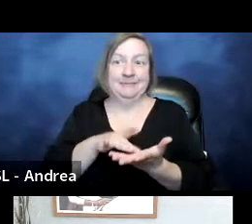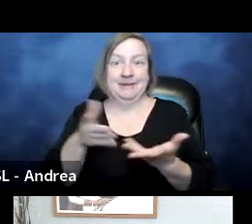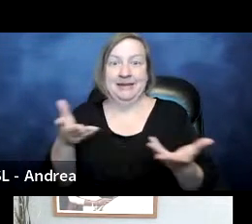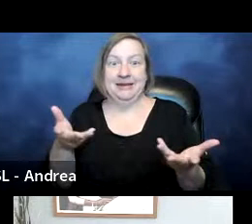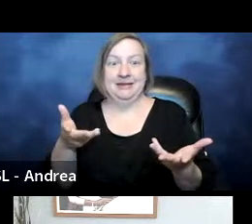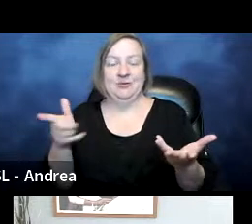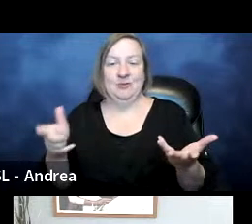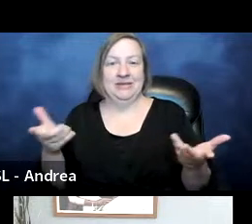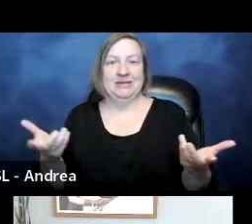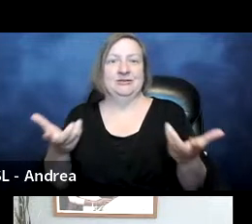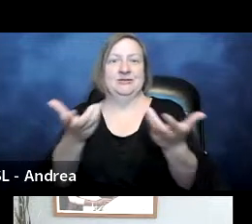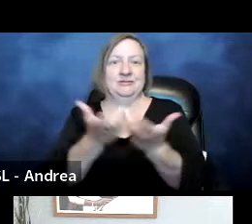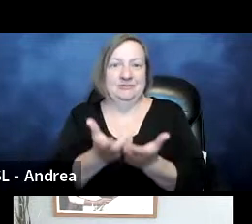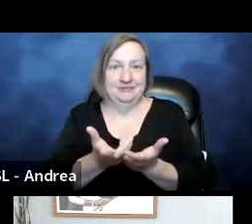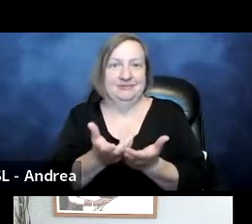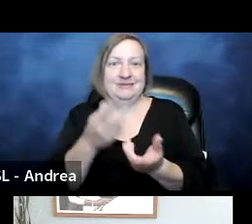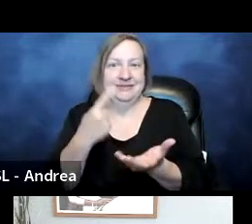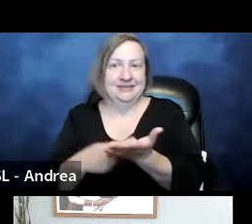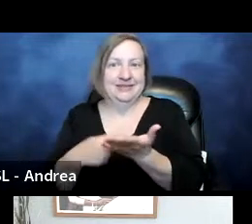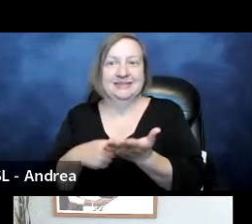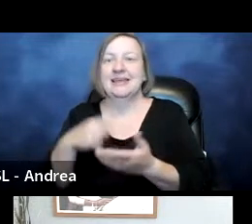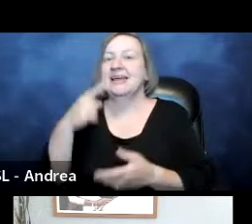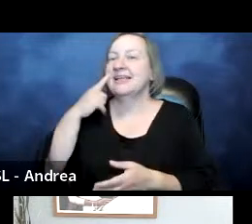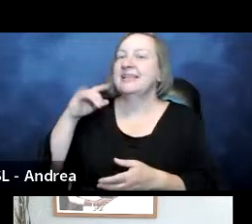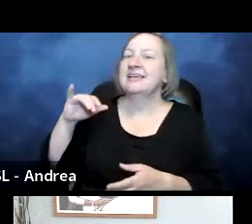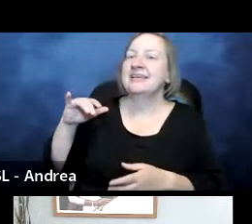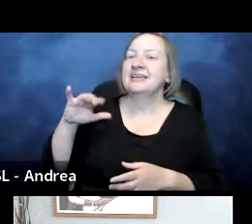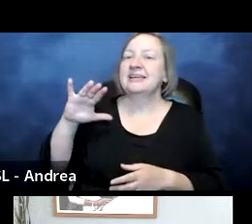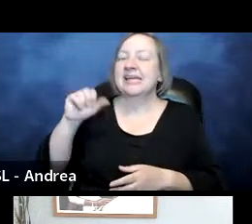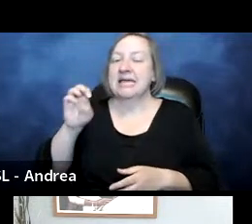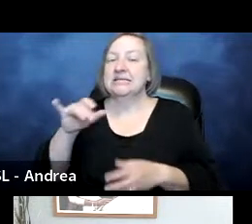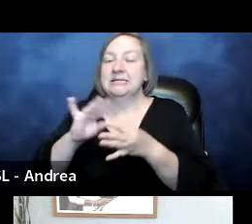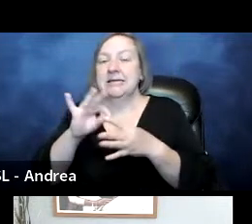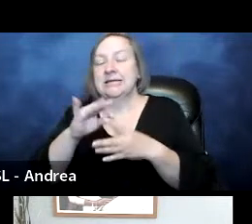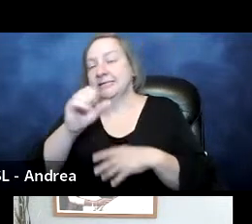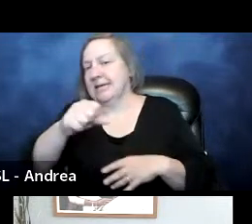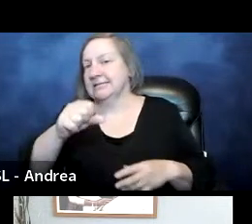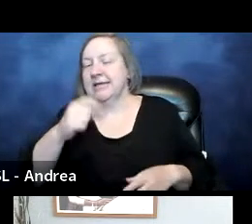need to come together. Yeah, and I think Jake's trying to hit on there's